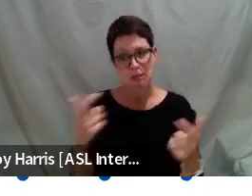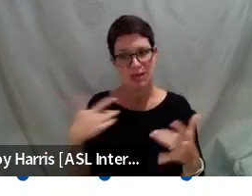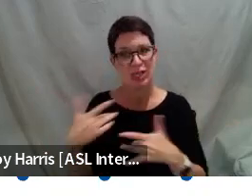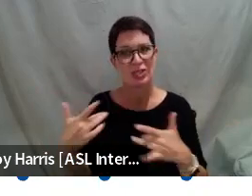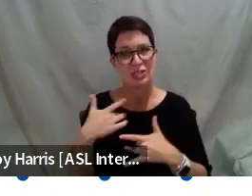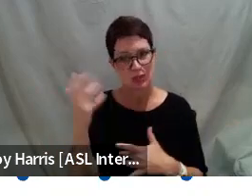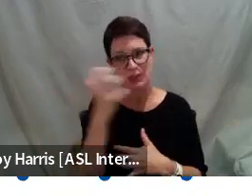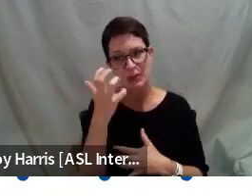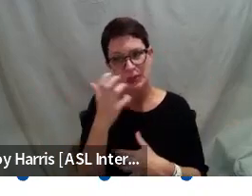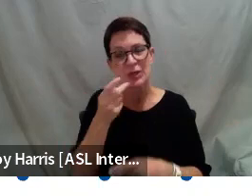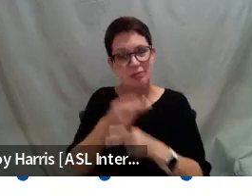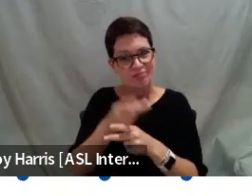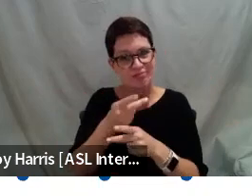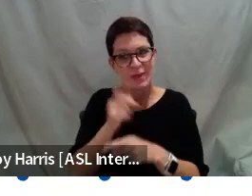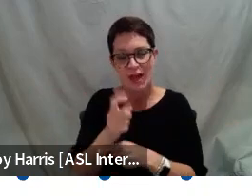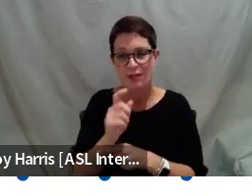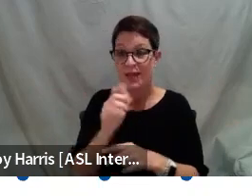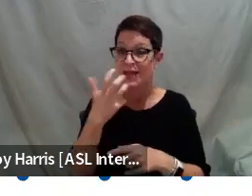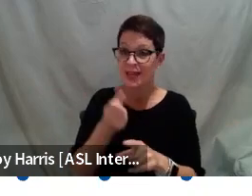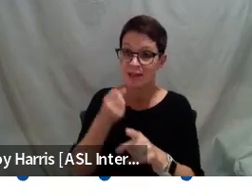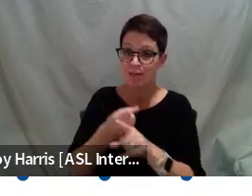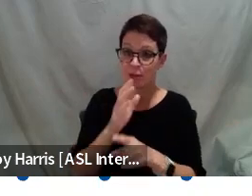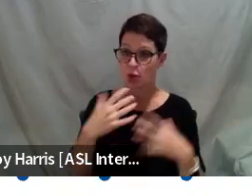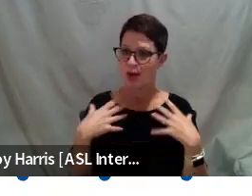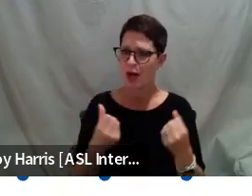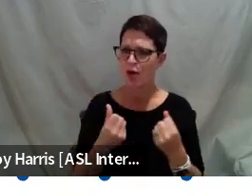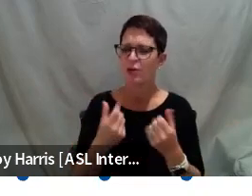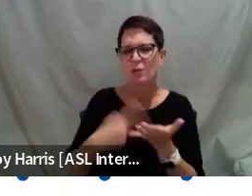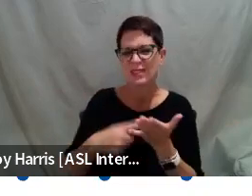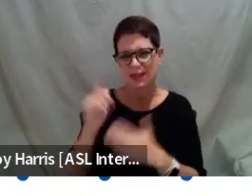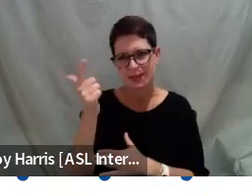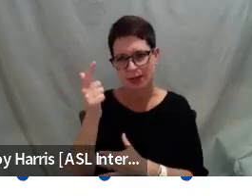a little bit about how heat affects your health a little later.